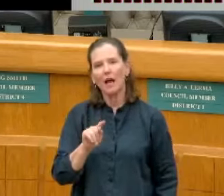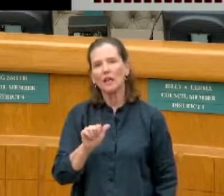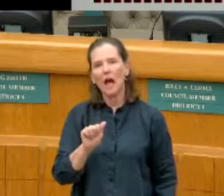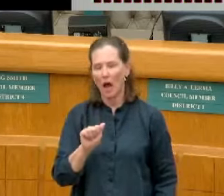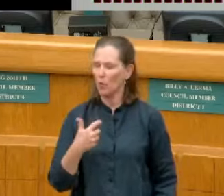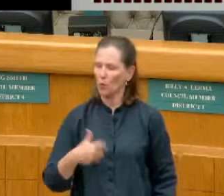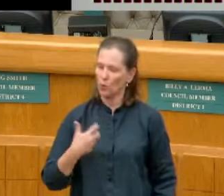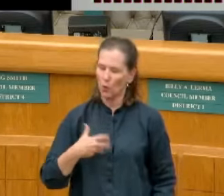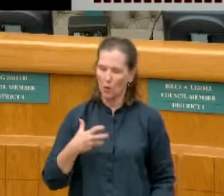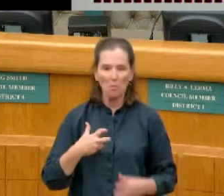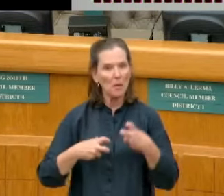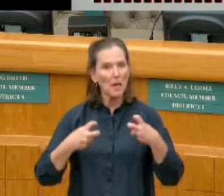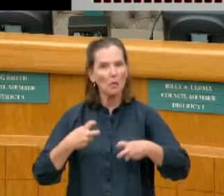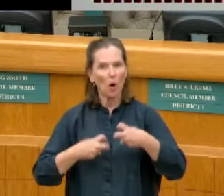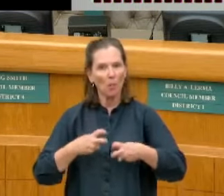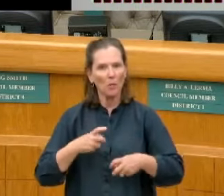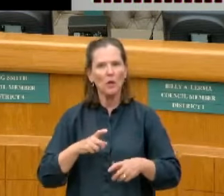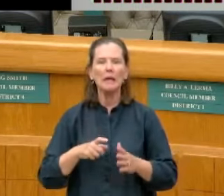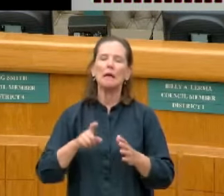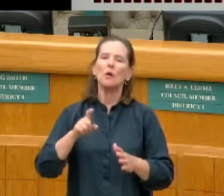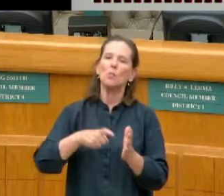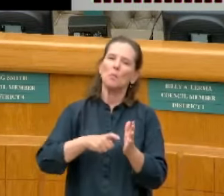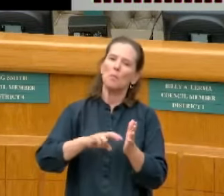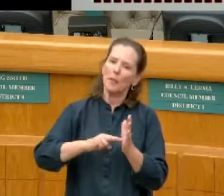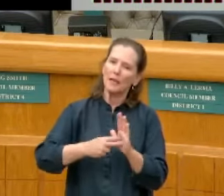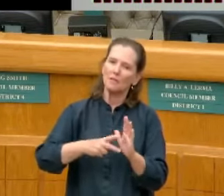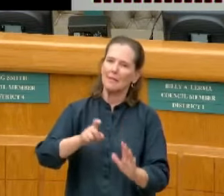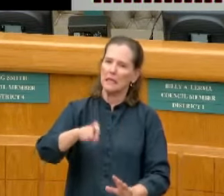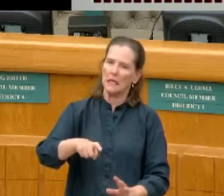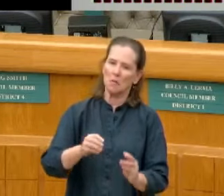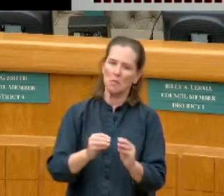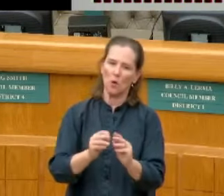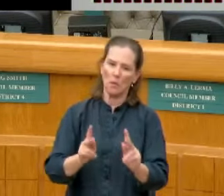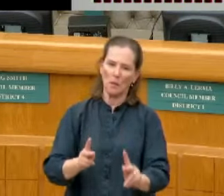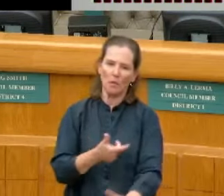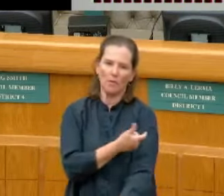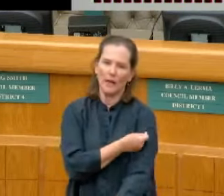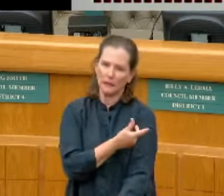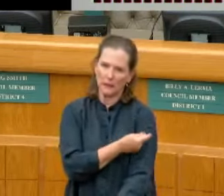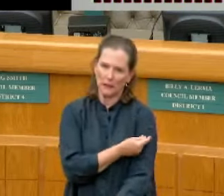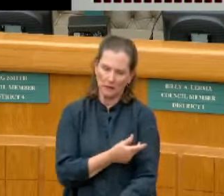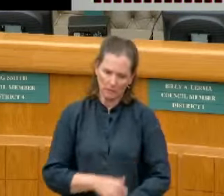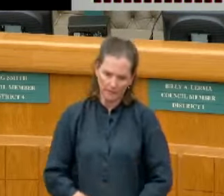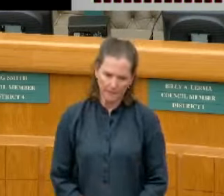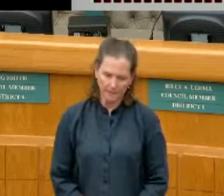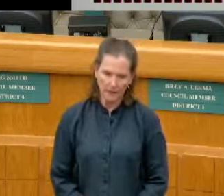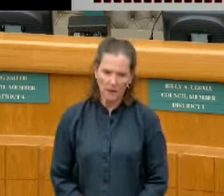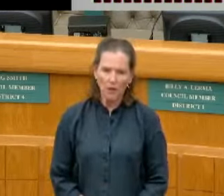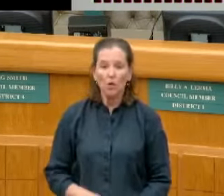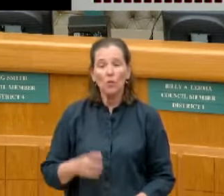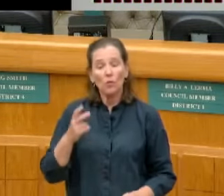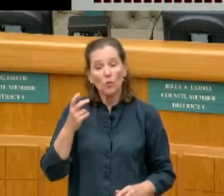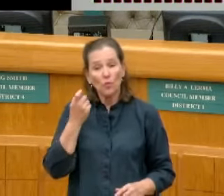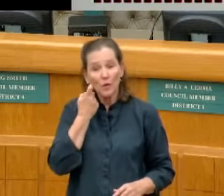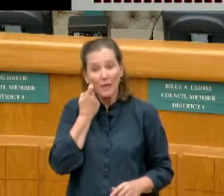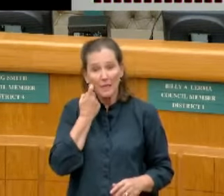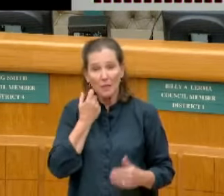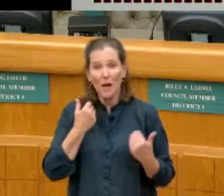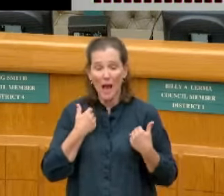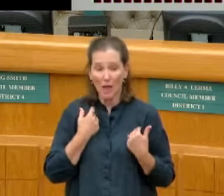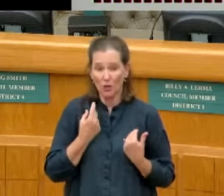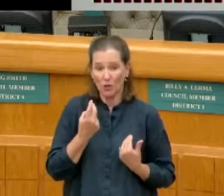among unvaccinated pregnant women. The community also saw the unfortunate passing of 2 unborn